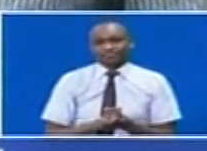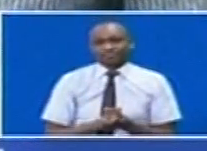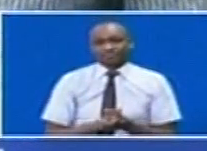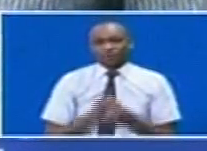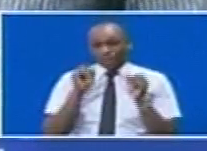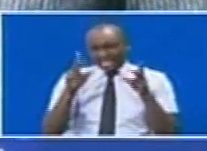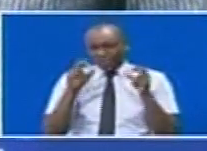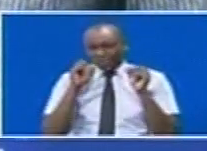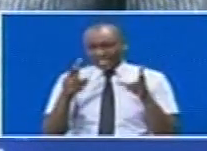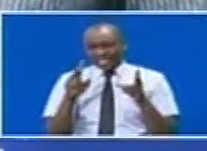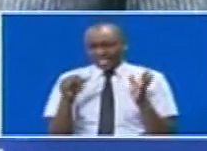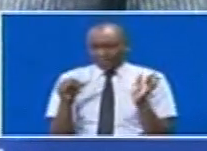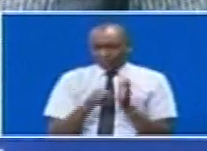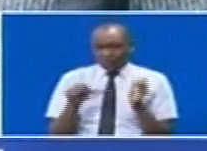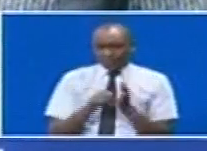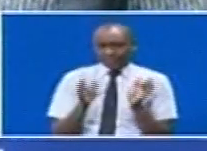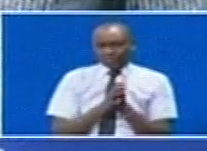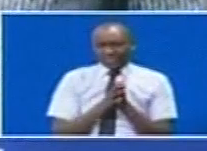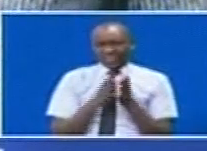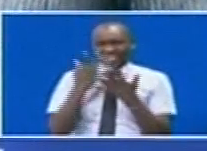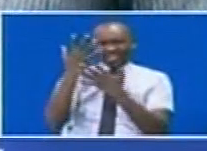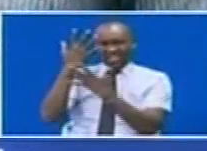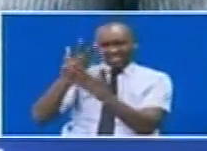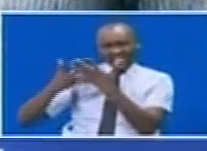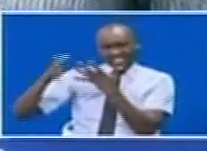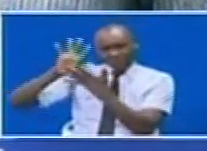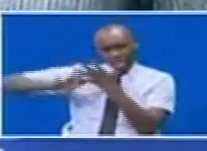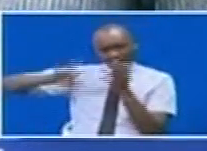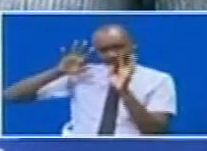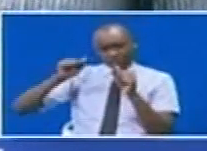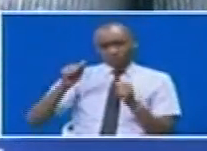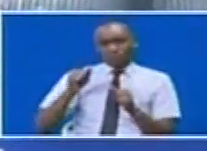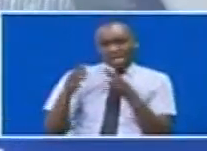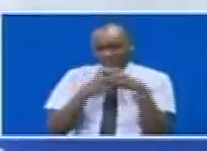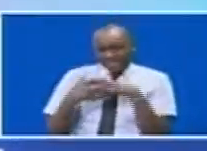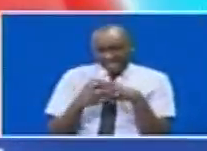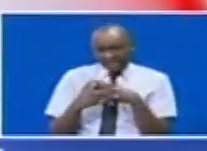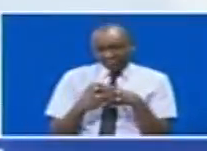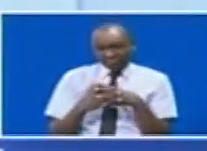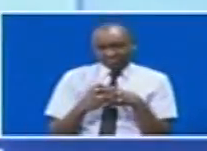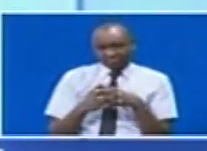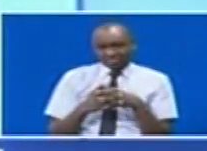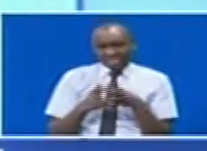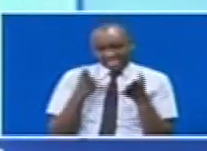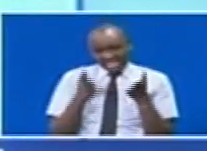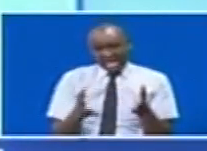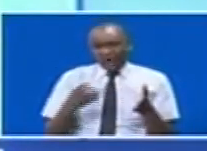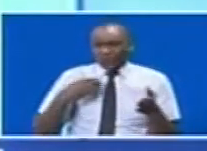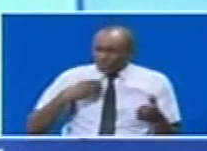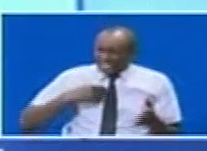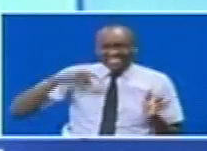okay, we seem to be having trouble with the feed from Alex Chamwada. We're just about to get